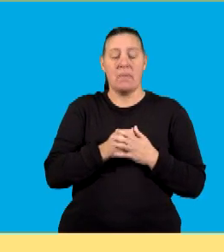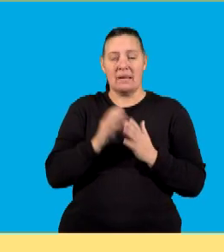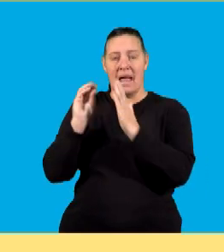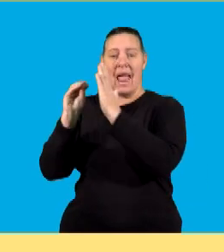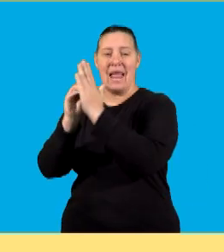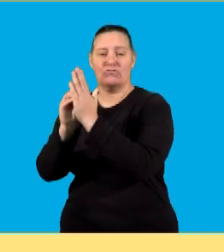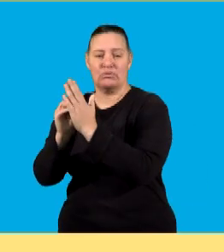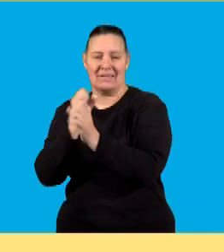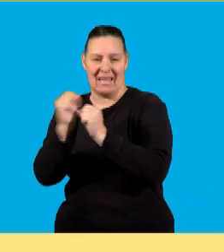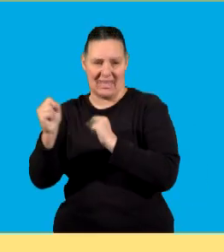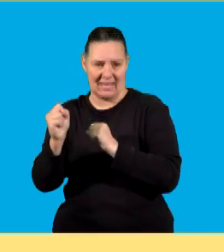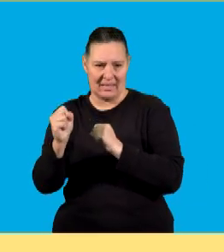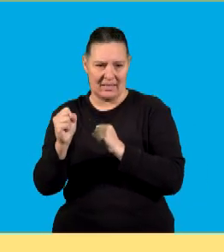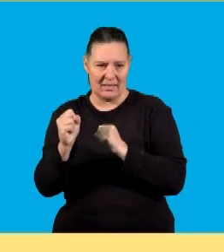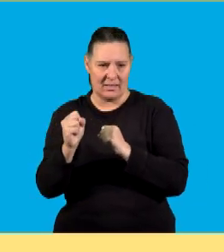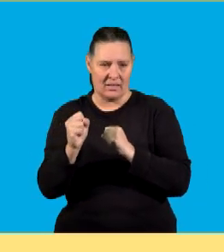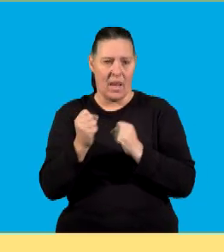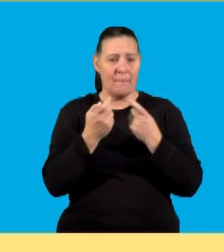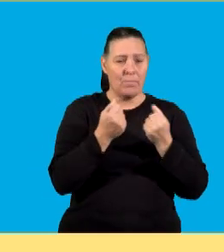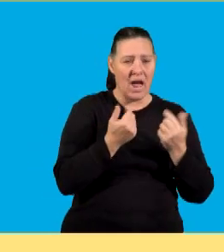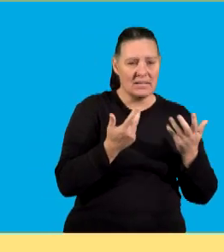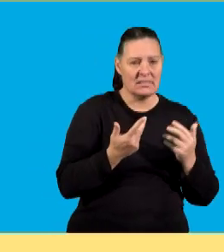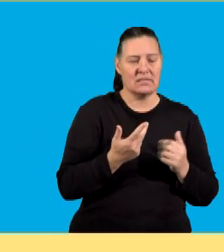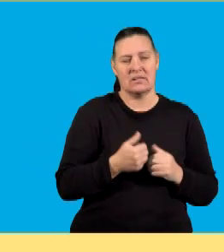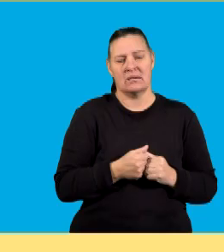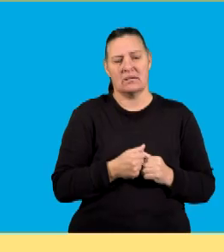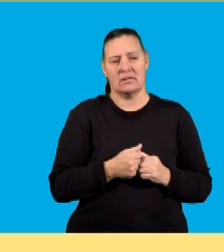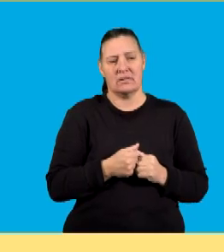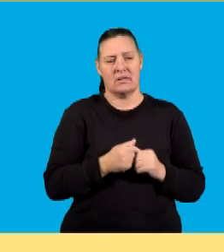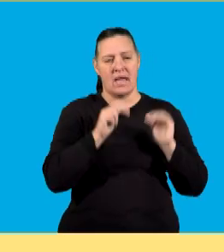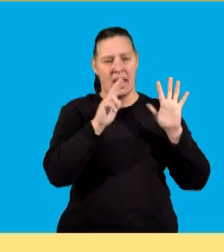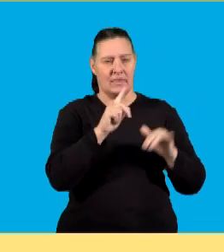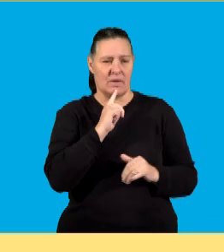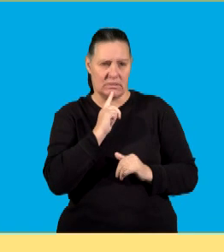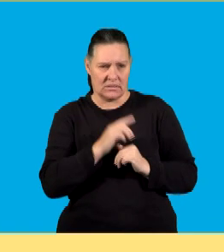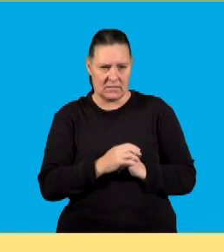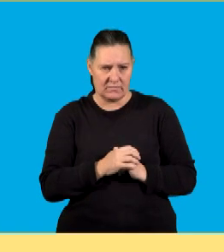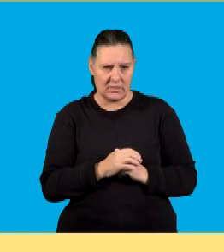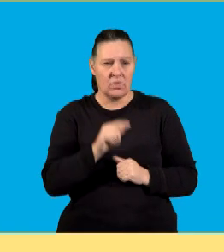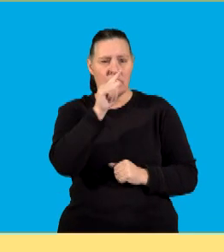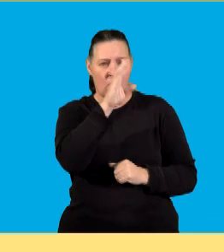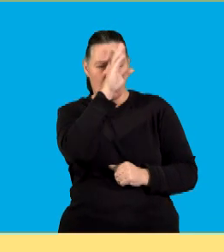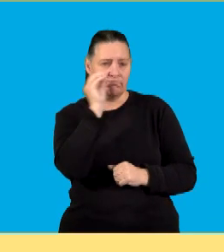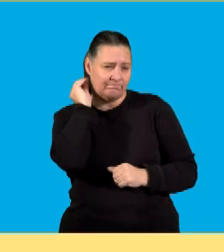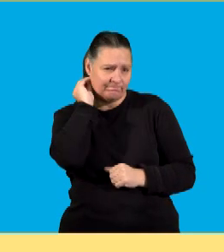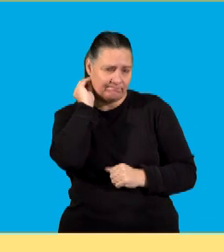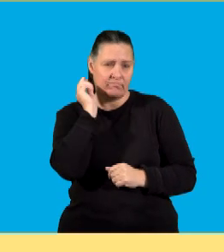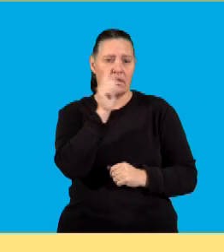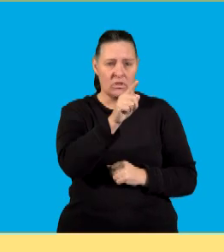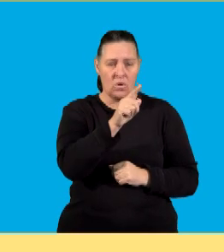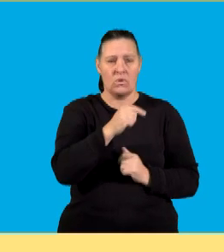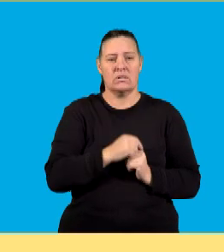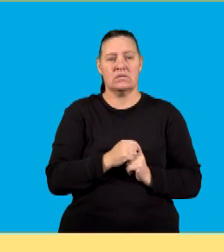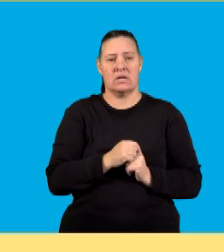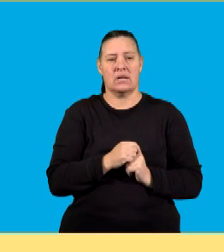was made. We are going to record in note 4. So here is our note.